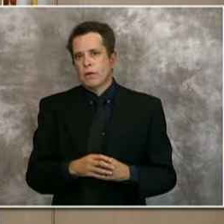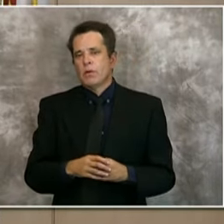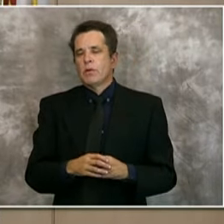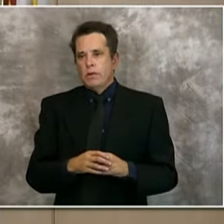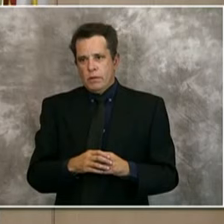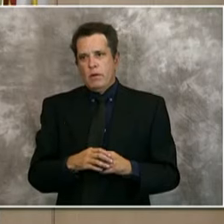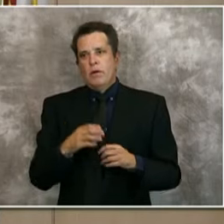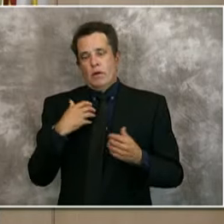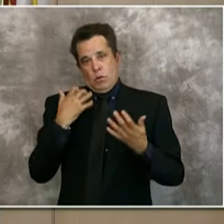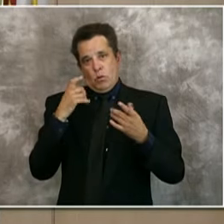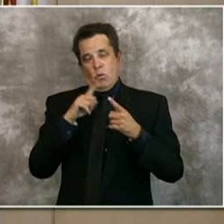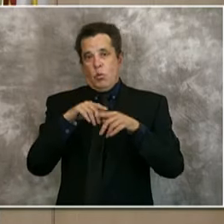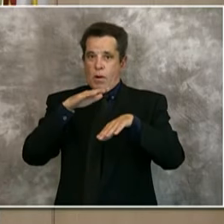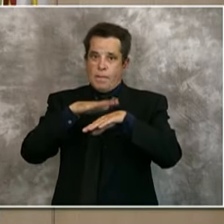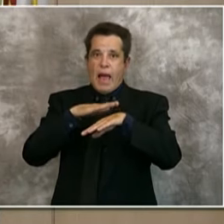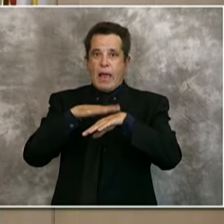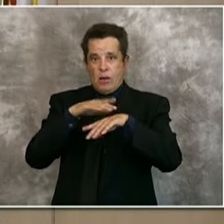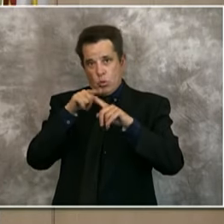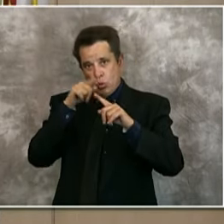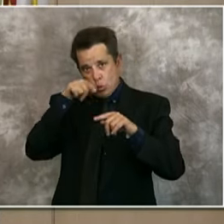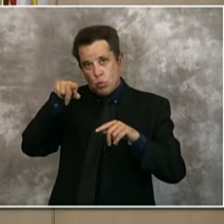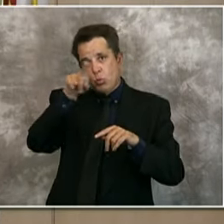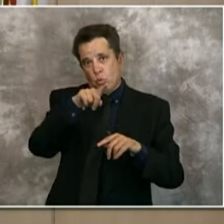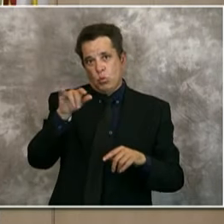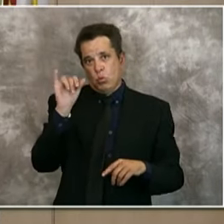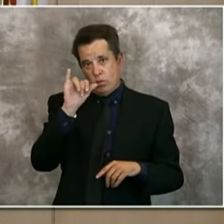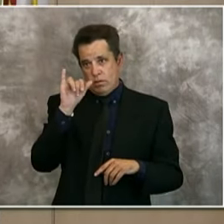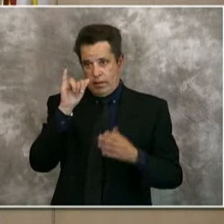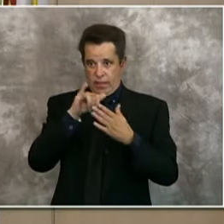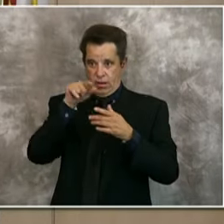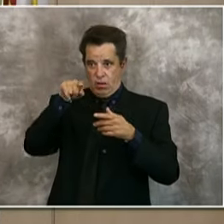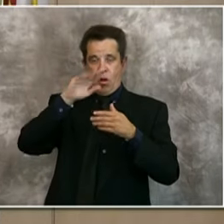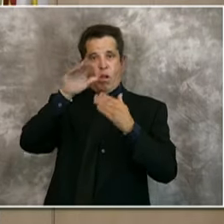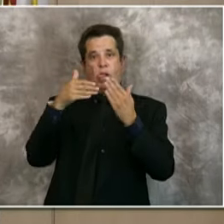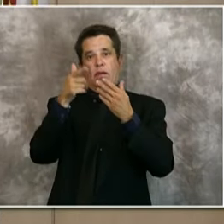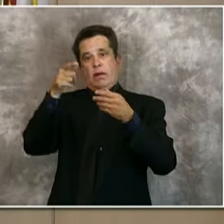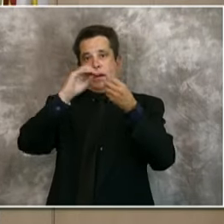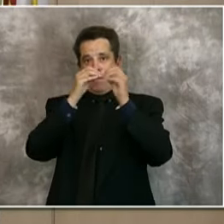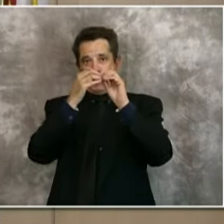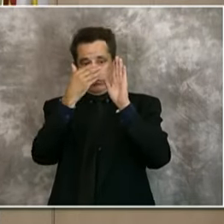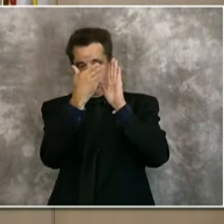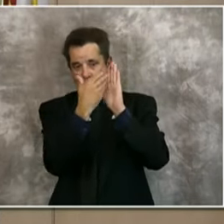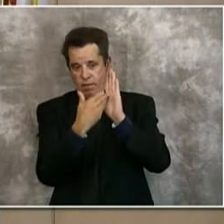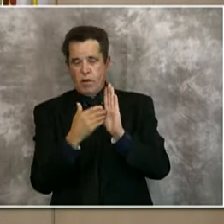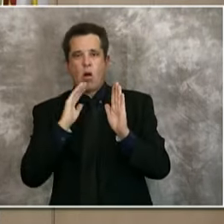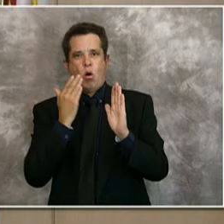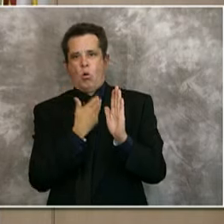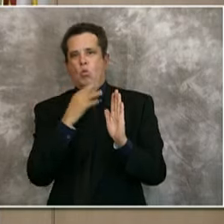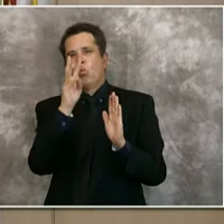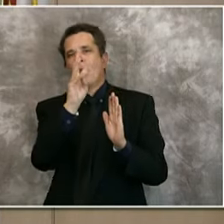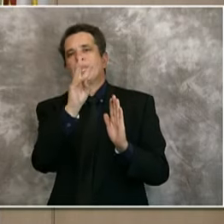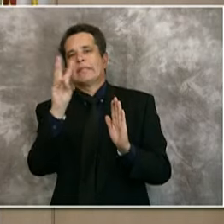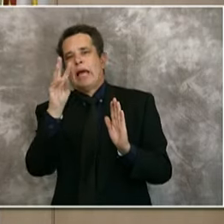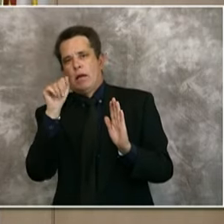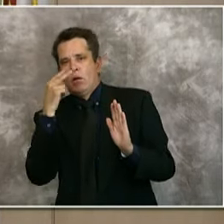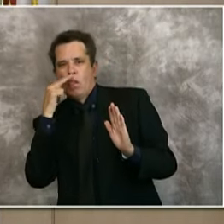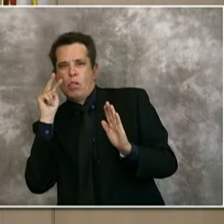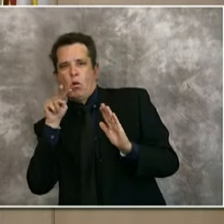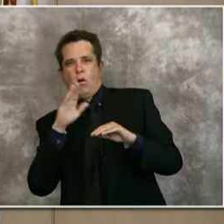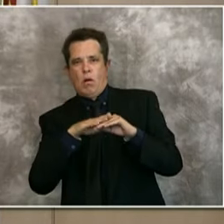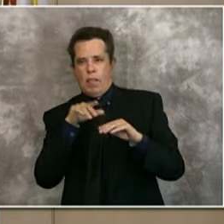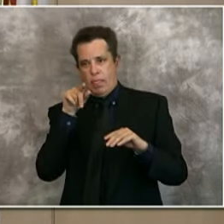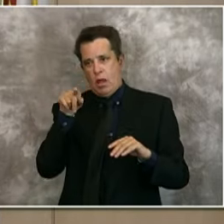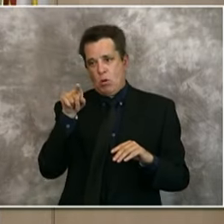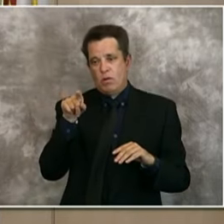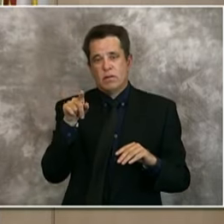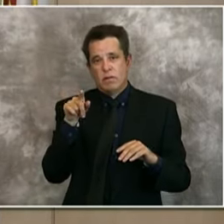And I'd like to remind all of the viewers that all of these statistics are found on our county's website, which is found at the bottom